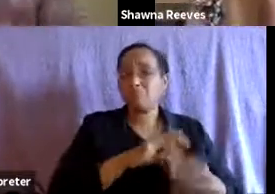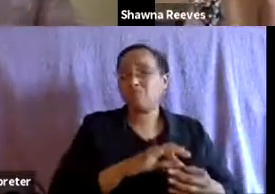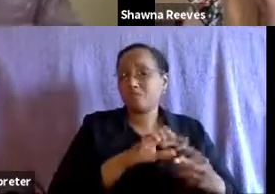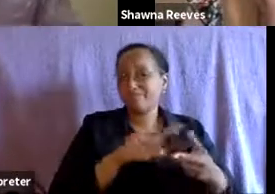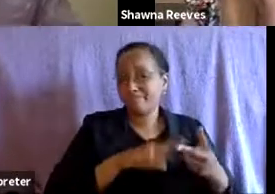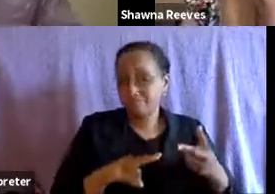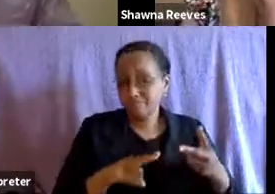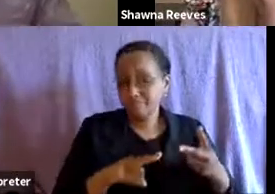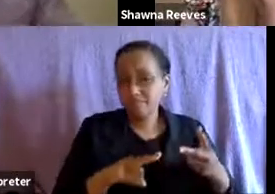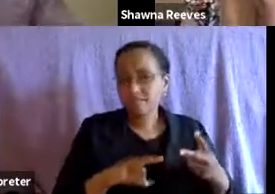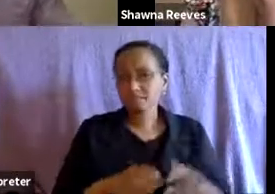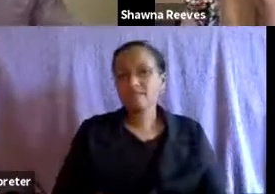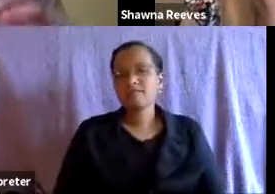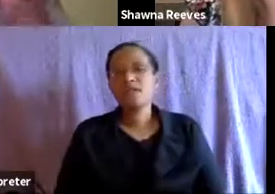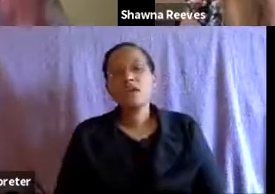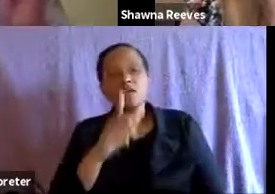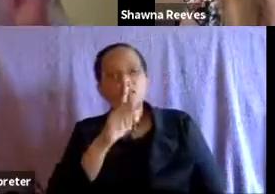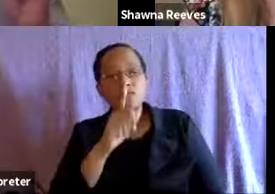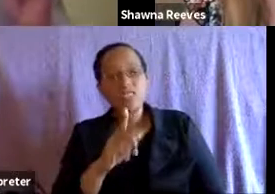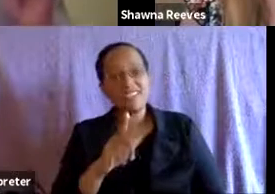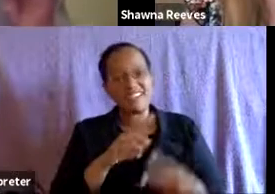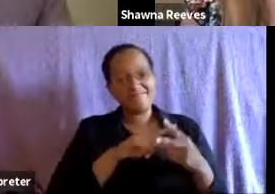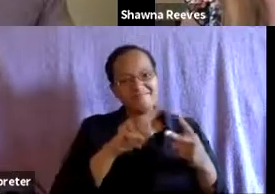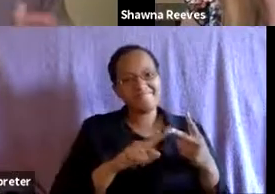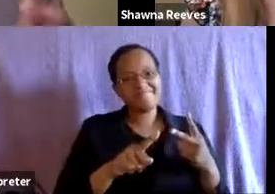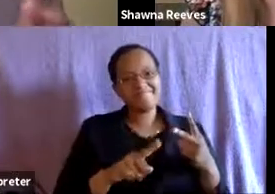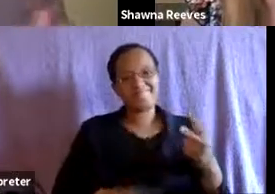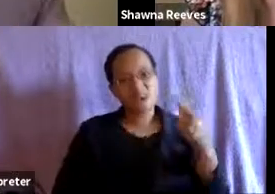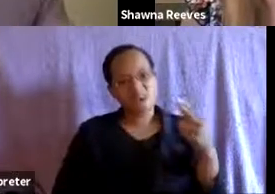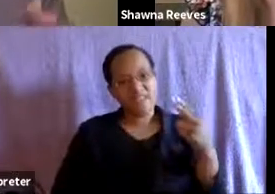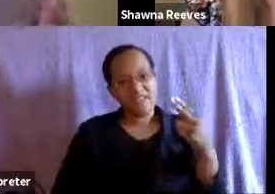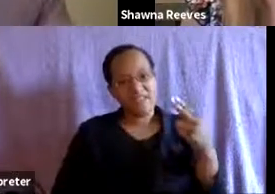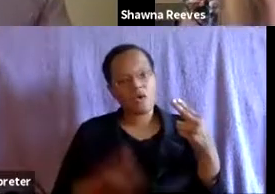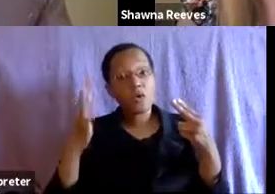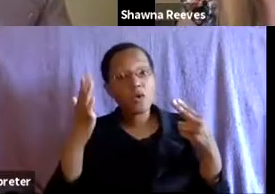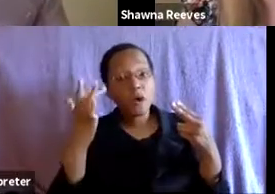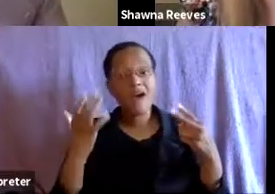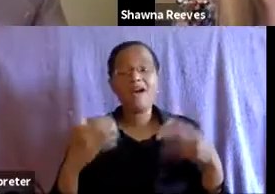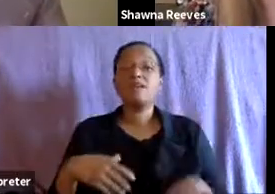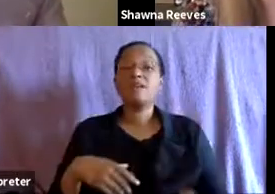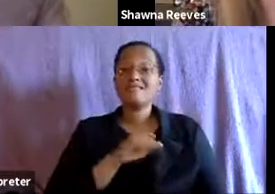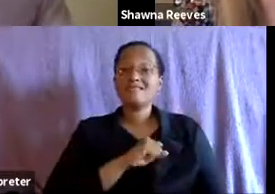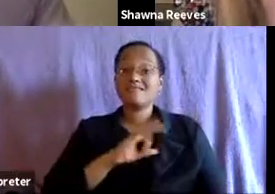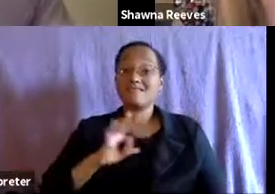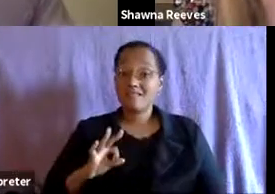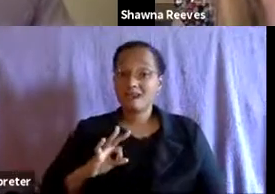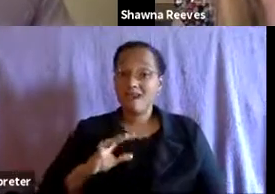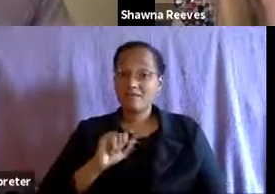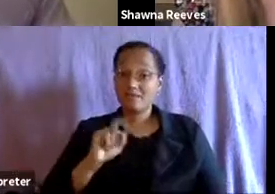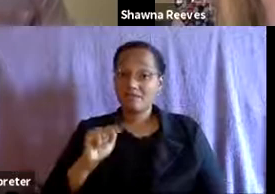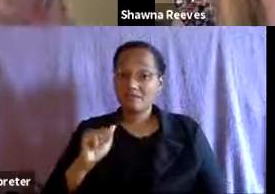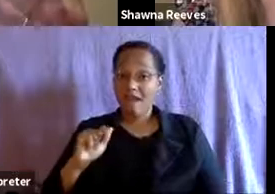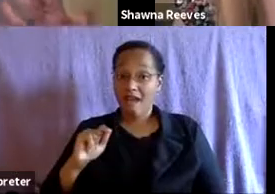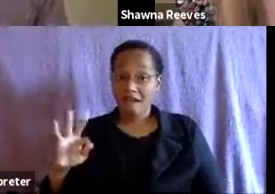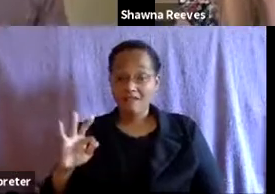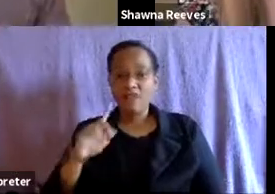hit, those were two crucial areas where nursing homes had disastrous problems that long predated the